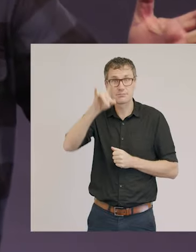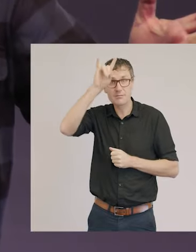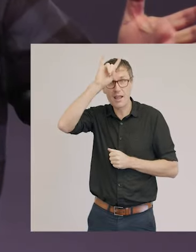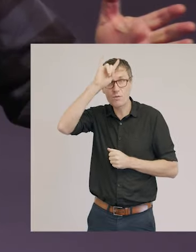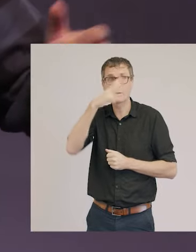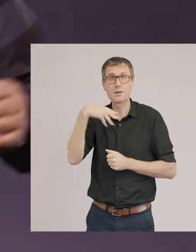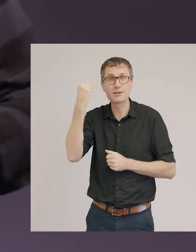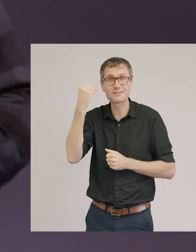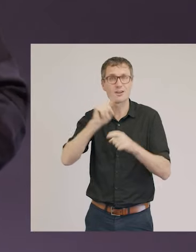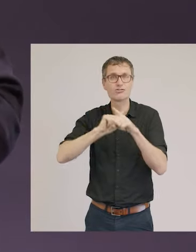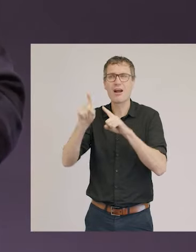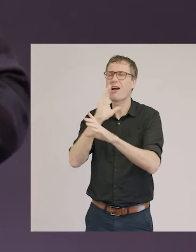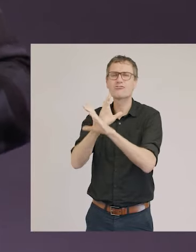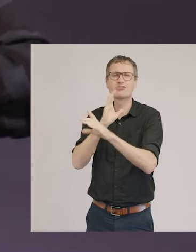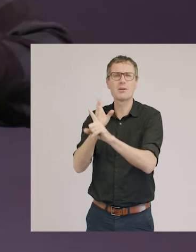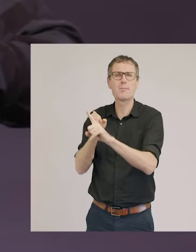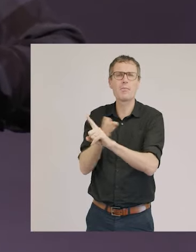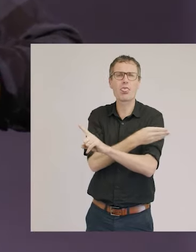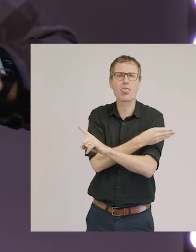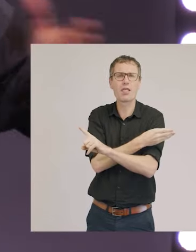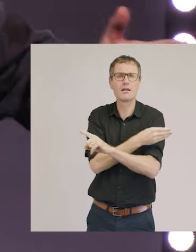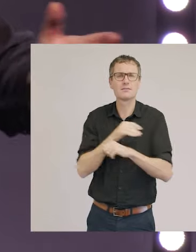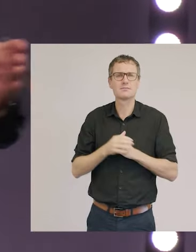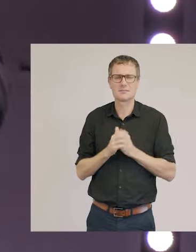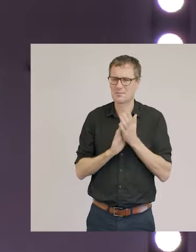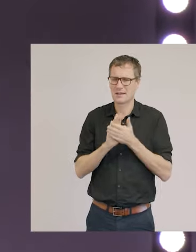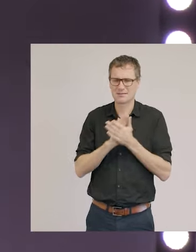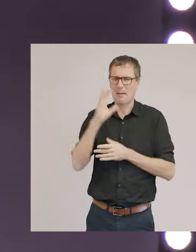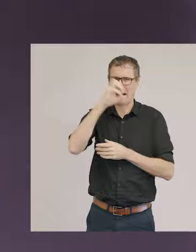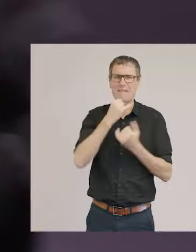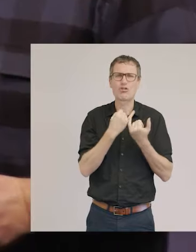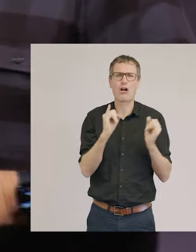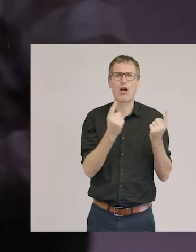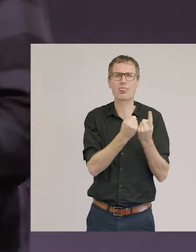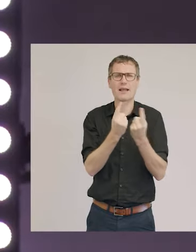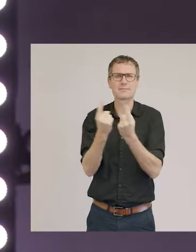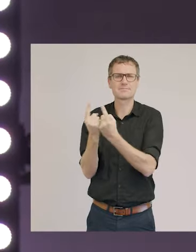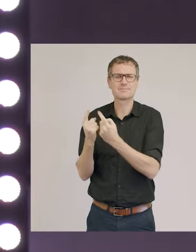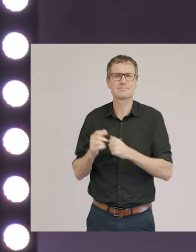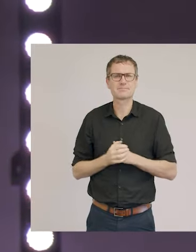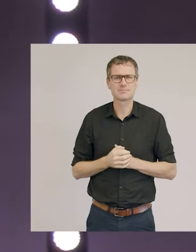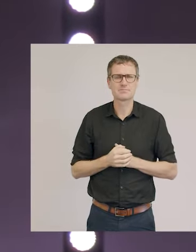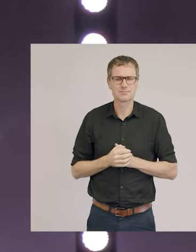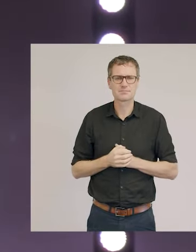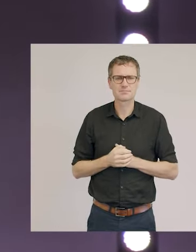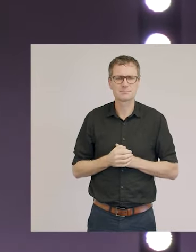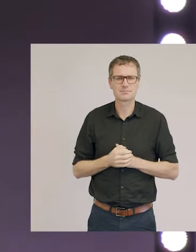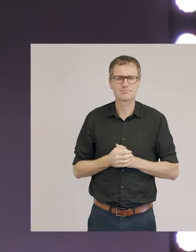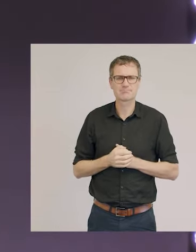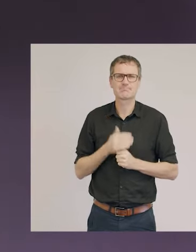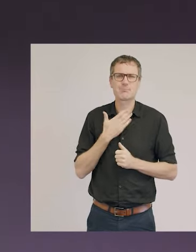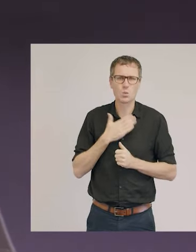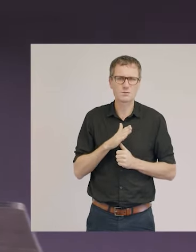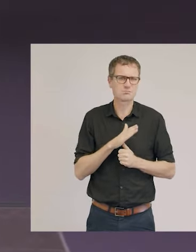bump Christians off the path, to get them in the wrong direction, to believe things that are wrong. Their mission is